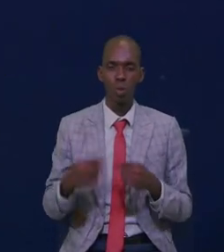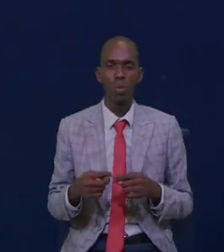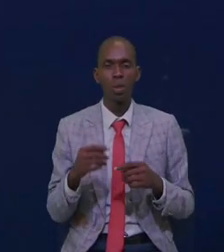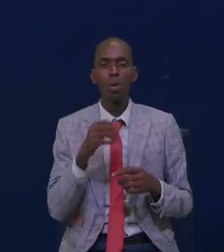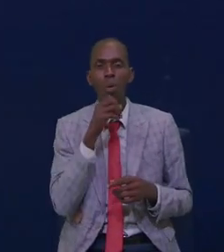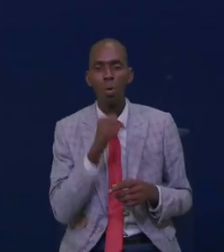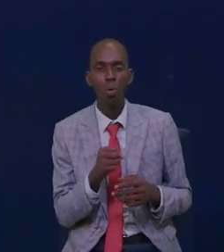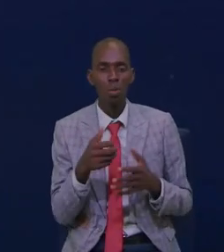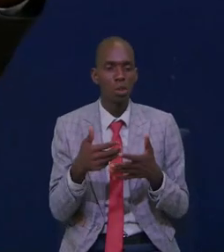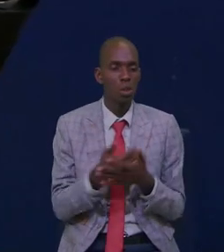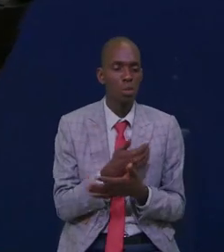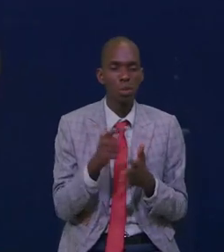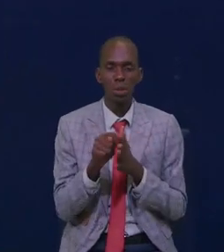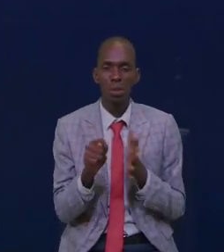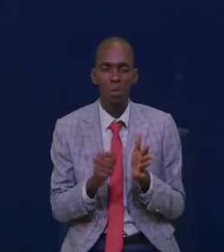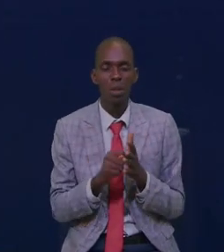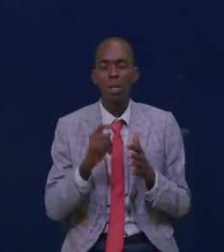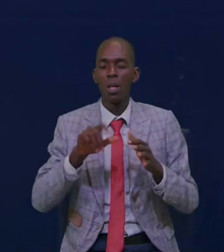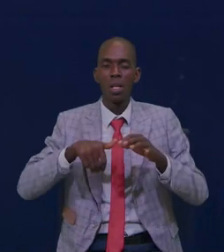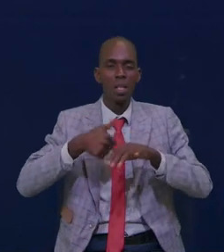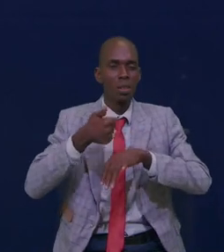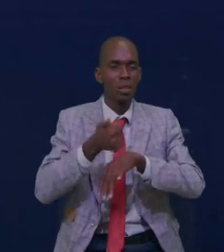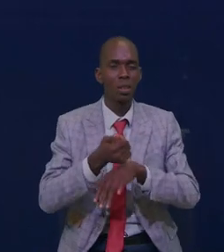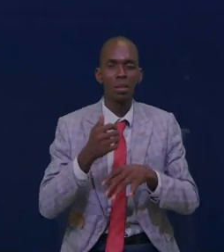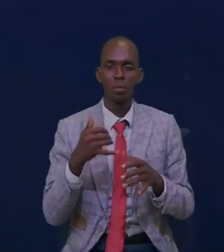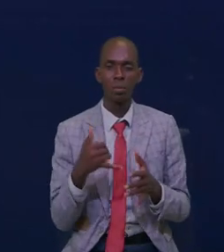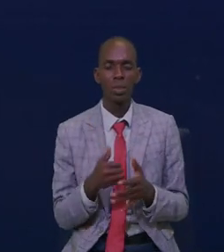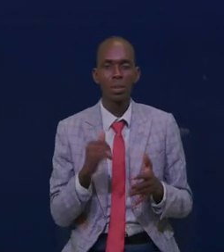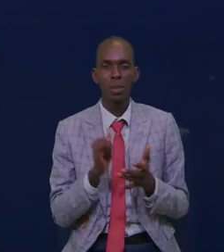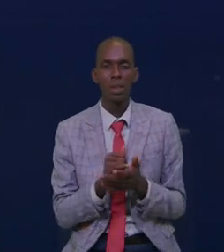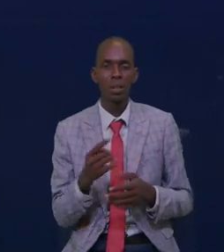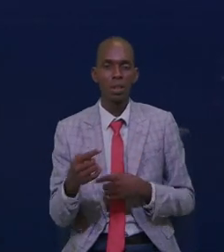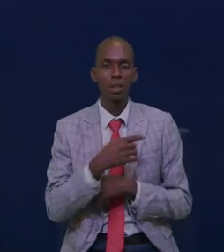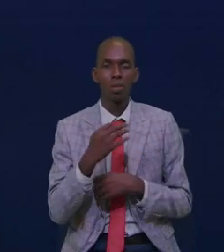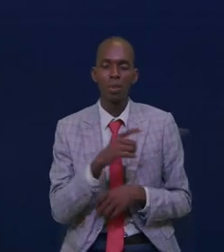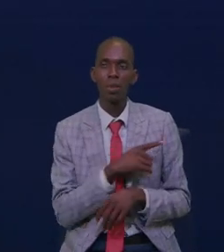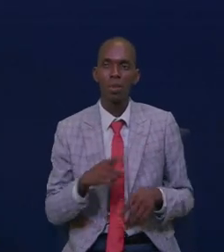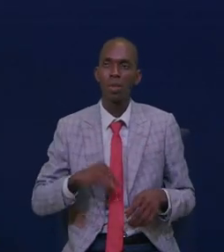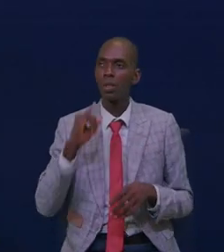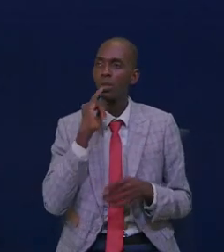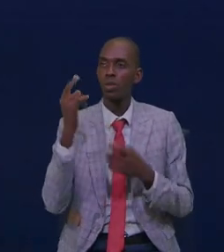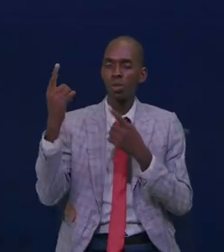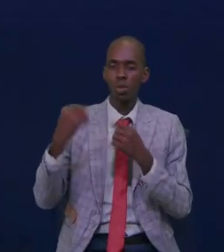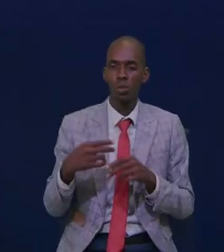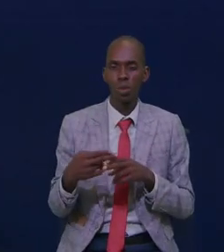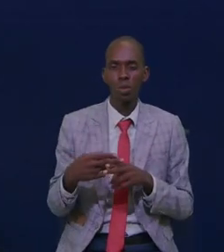Testament confirmation, the day of the Lord so cometh as a thief in the night.